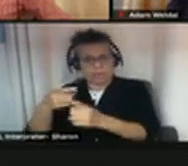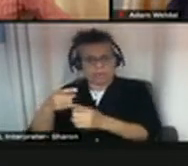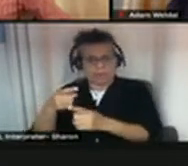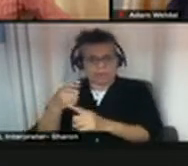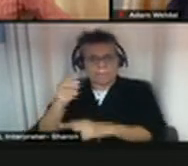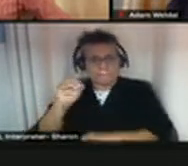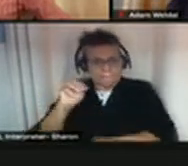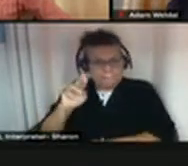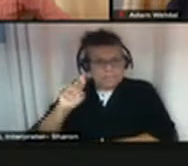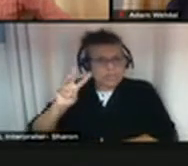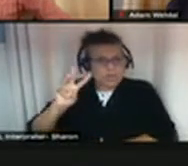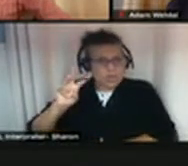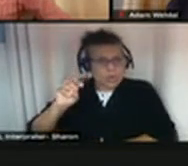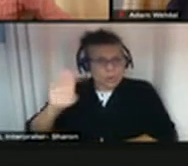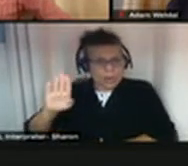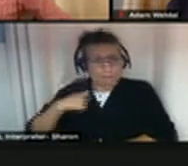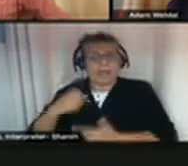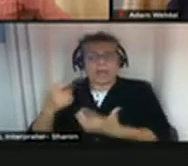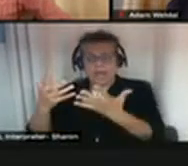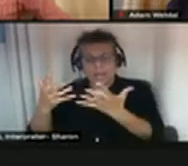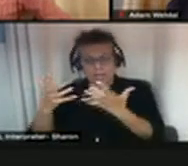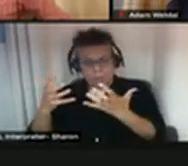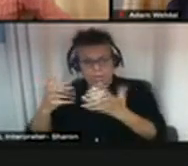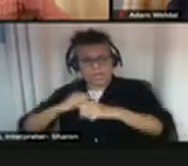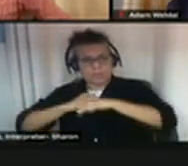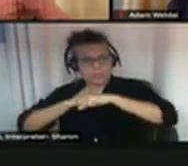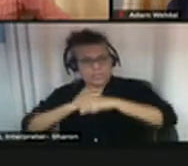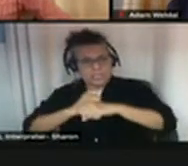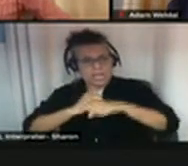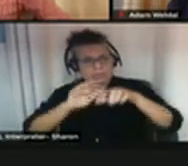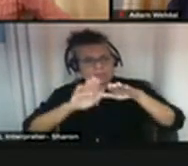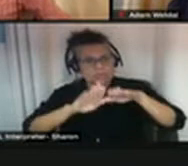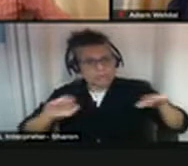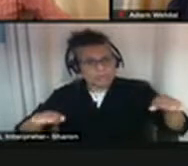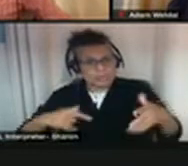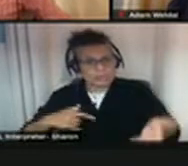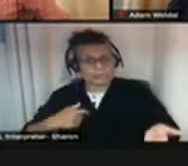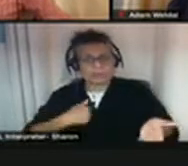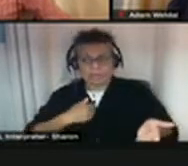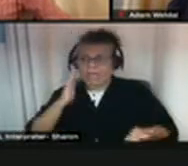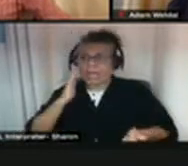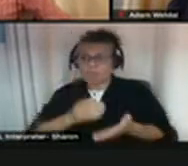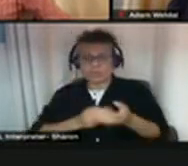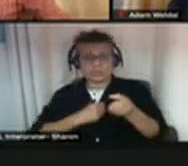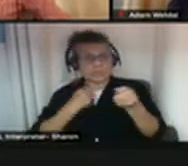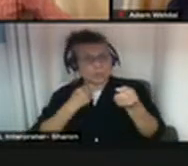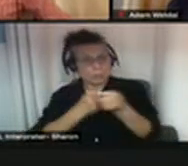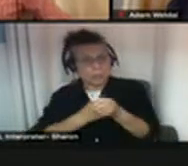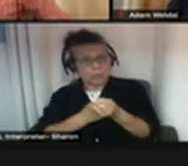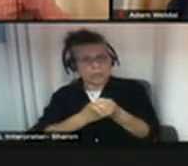Webb, want to protect those most vulnerable. So I would support the policy